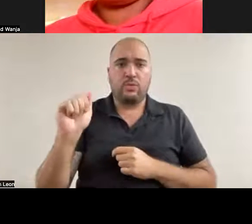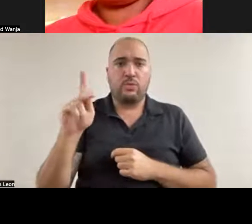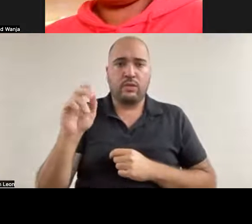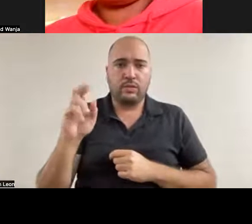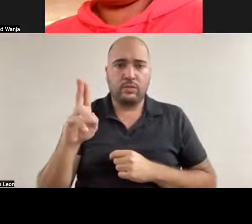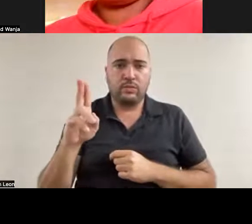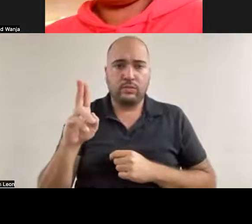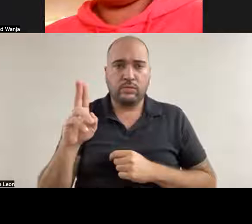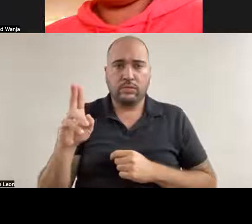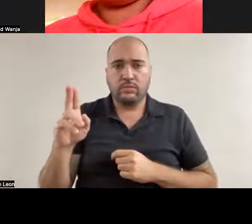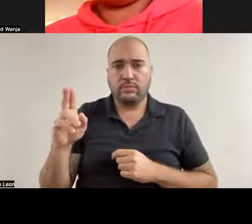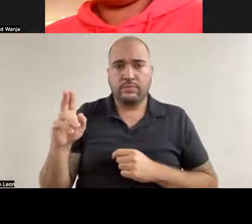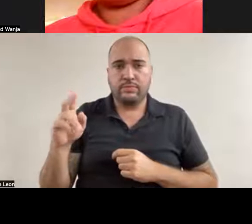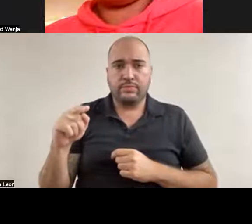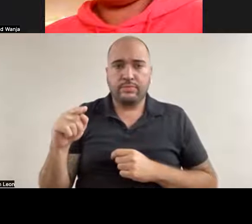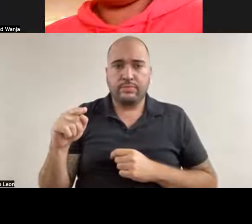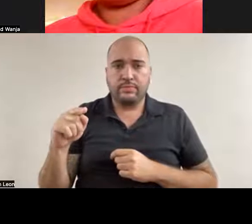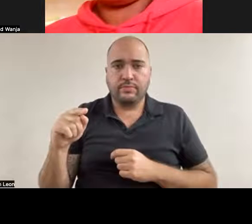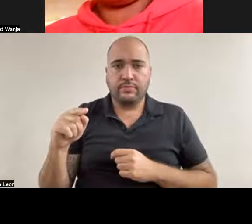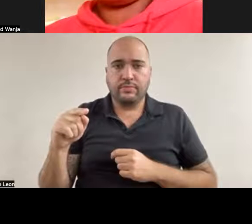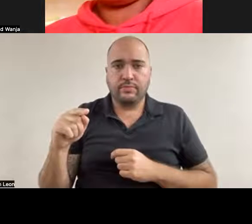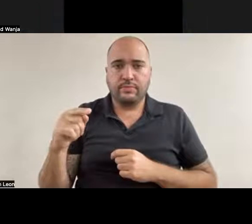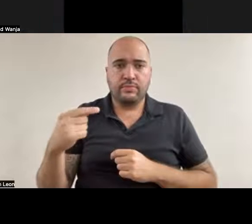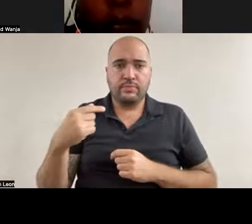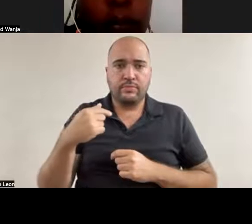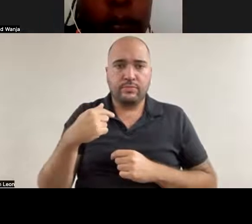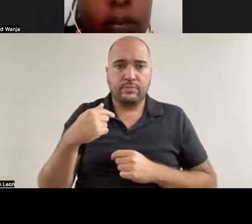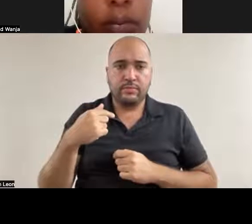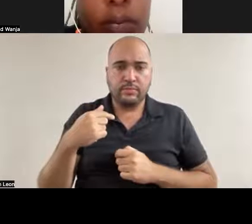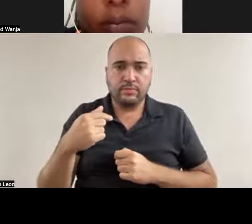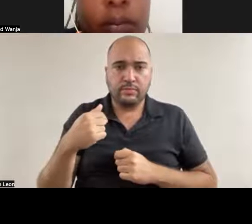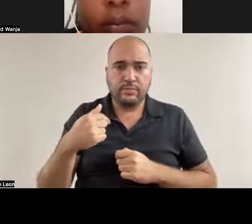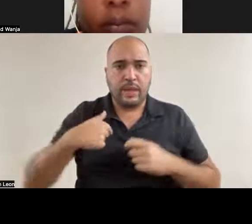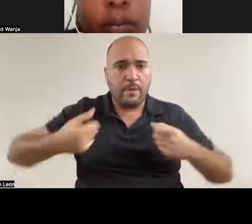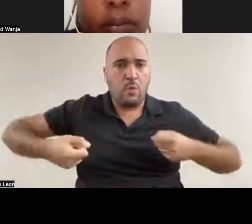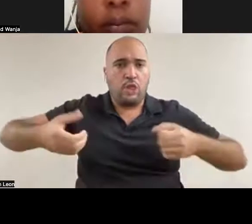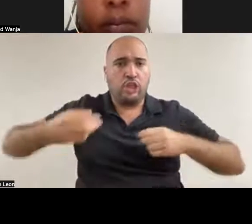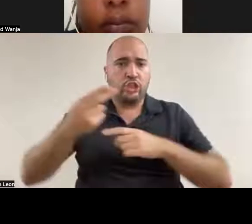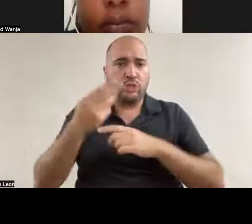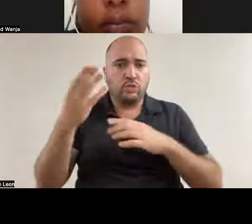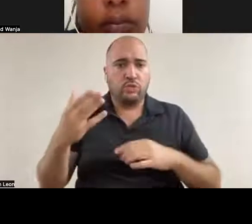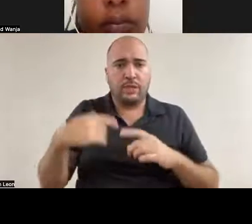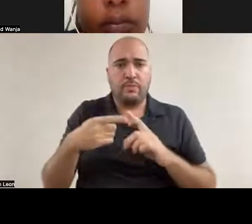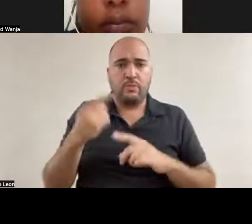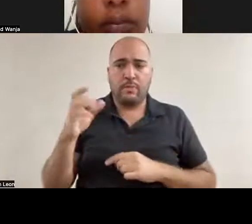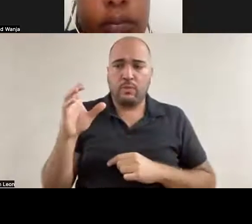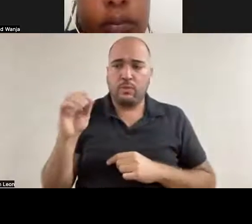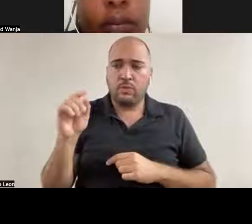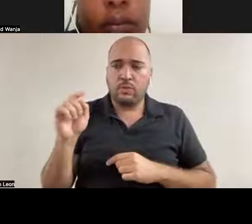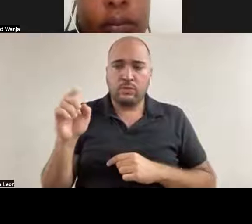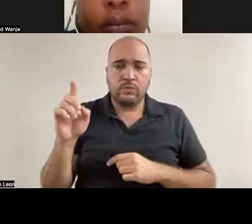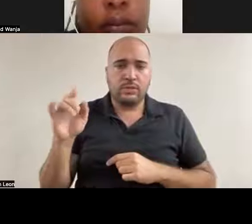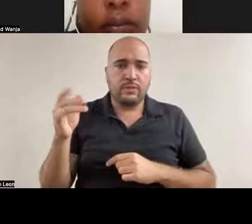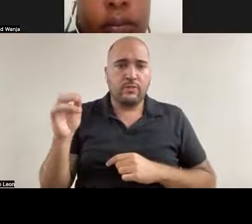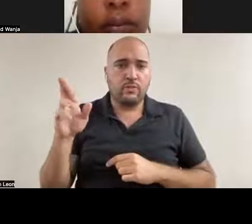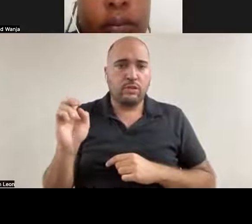with disability, a wheelchair user. I'm from Côte d'Ivoire. Côte